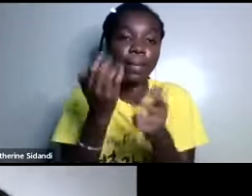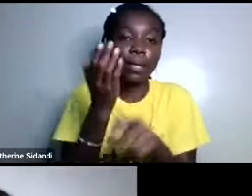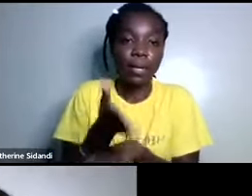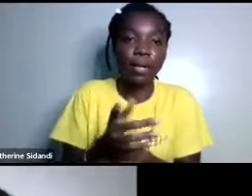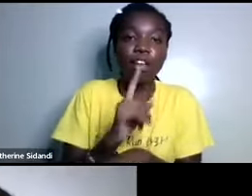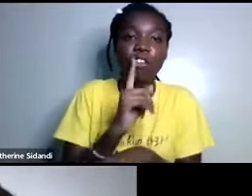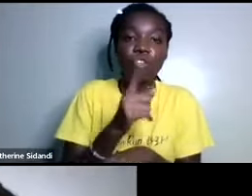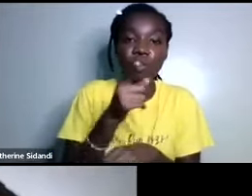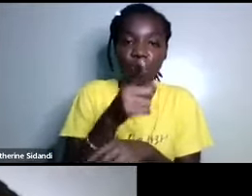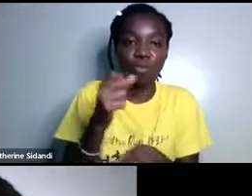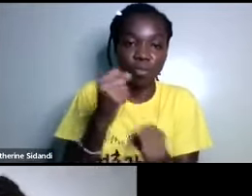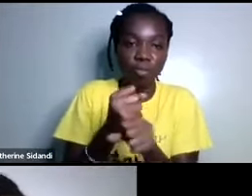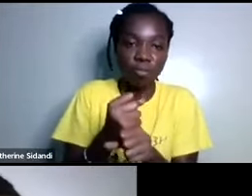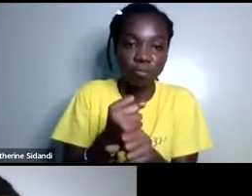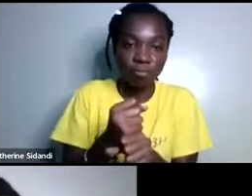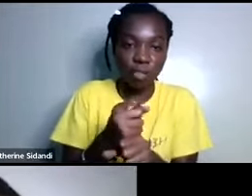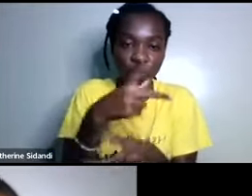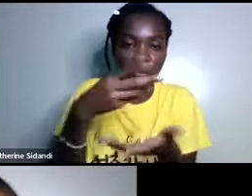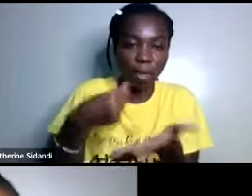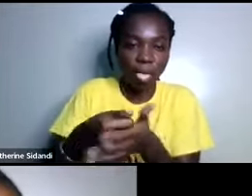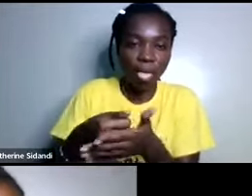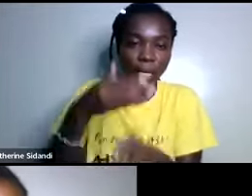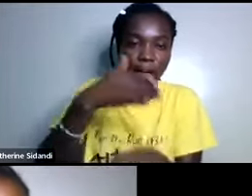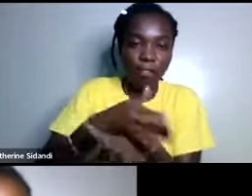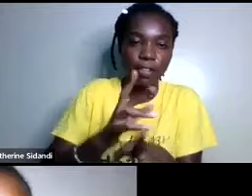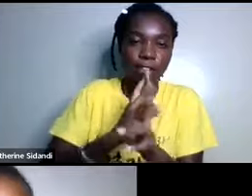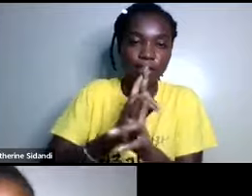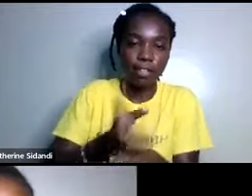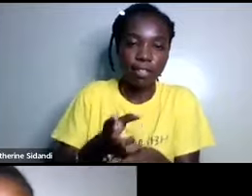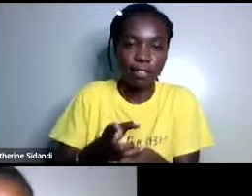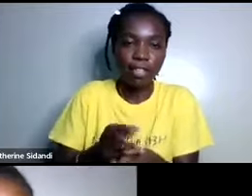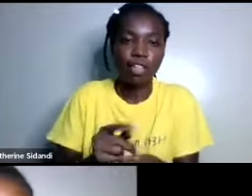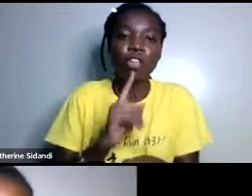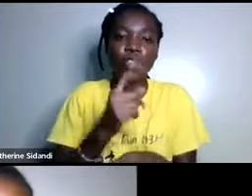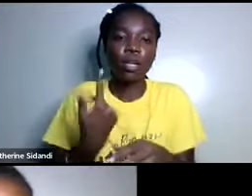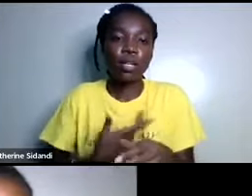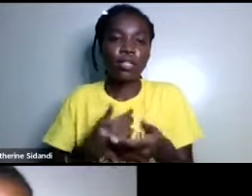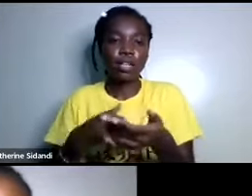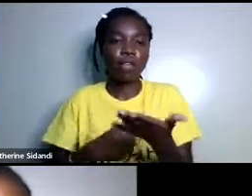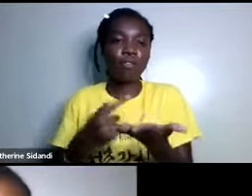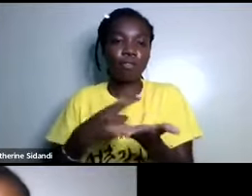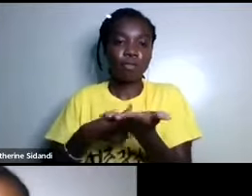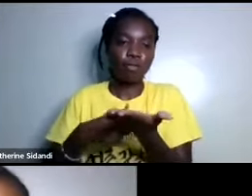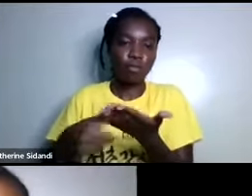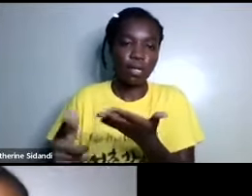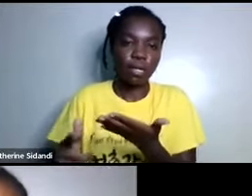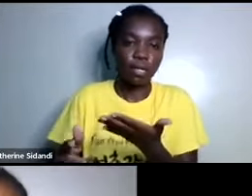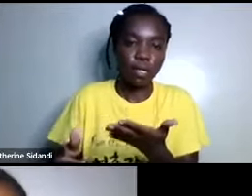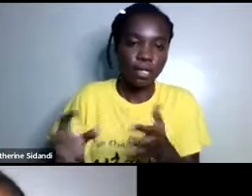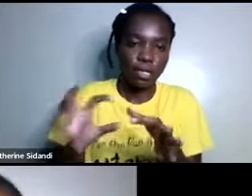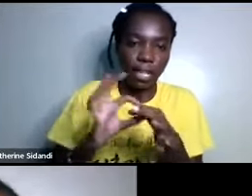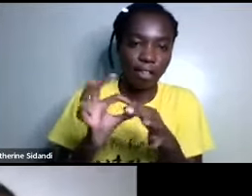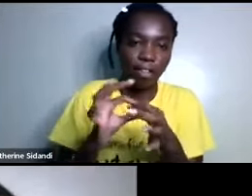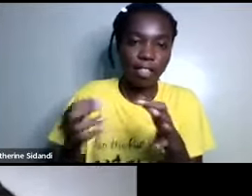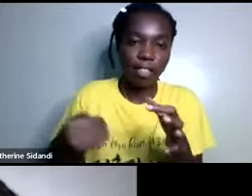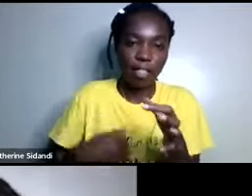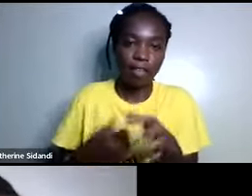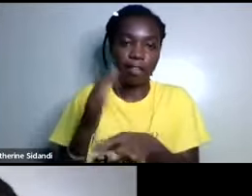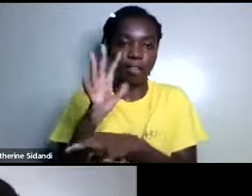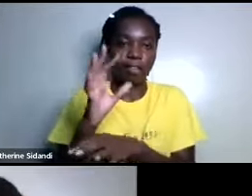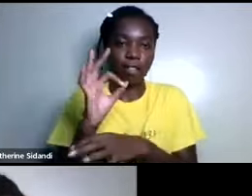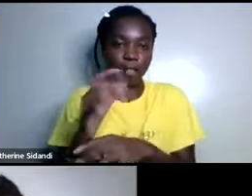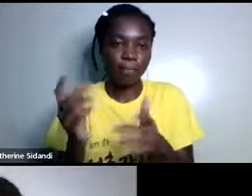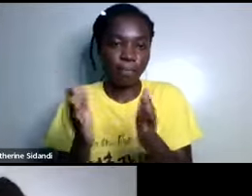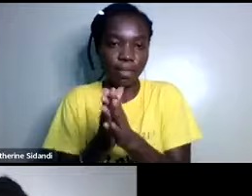the results are delivered. So we have weekly cycles. So you tell us we want 50 leads, we deliver the 50 leads, then you pay us the next week. That's